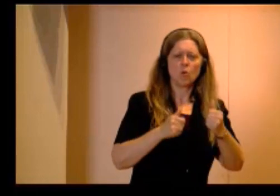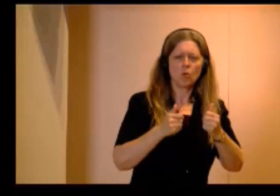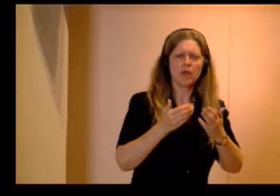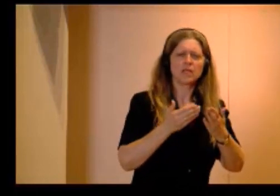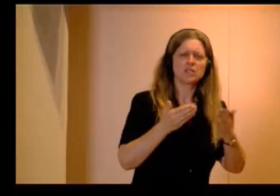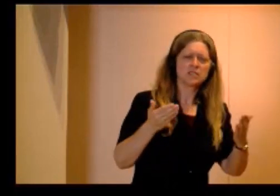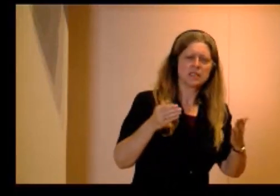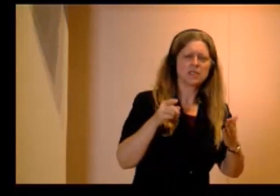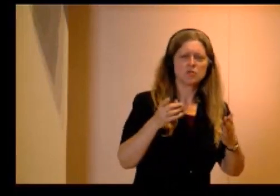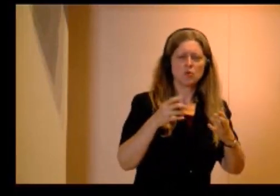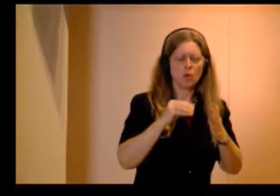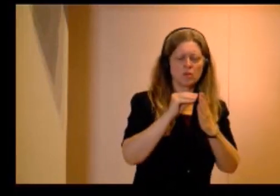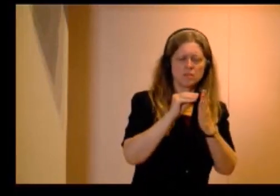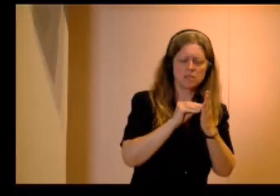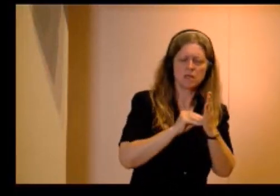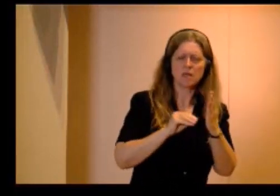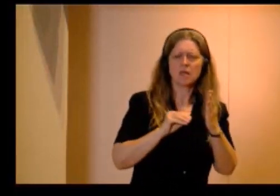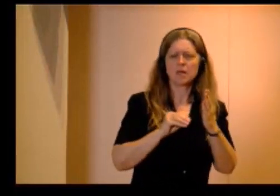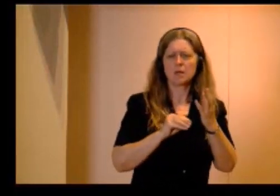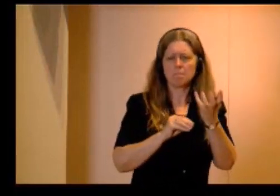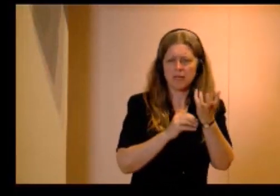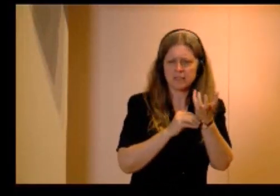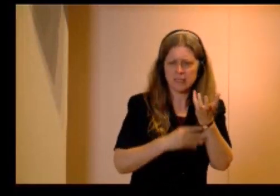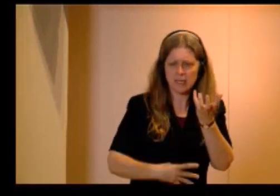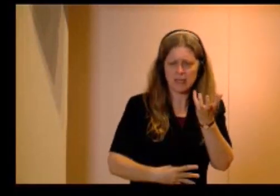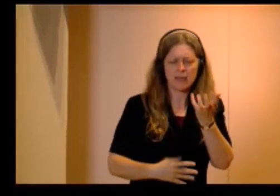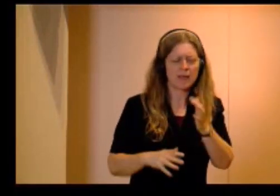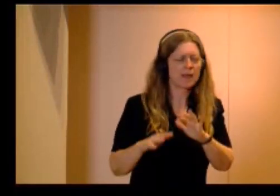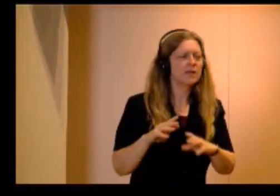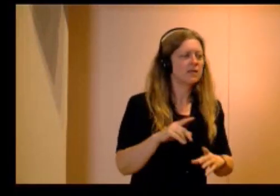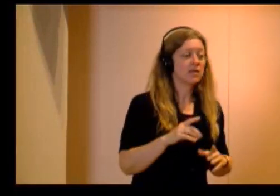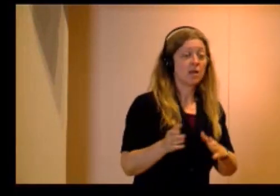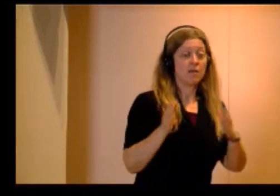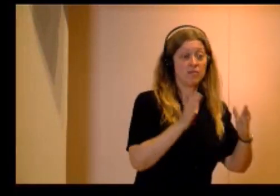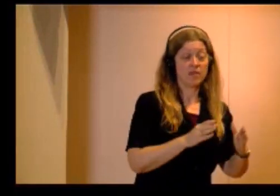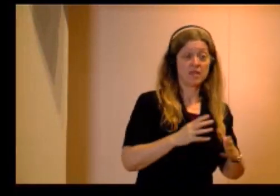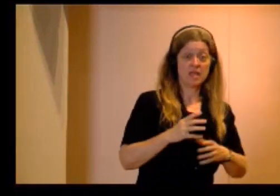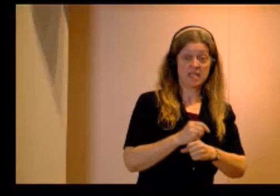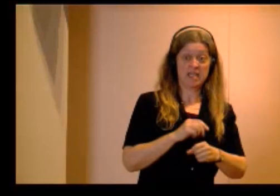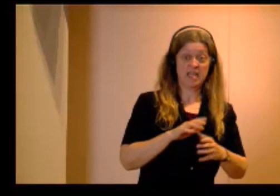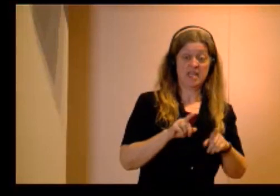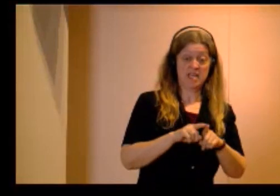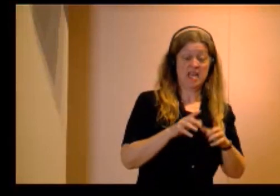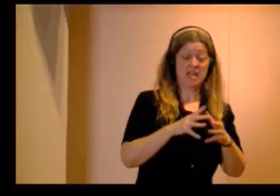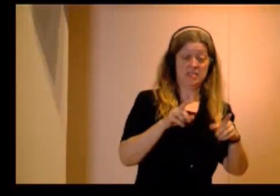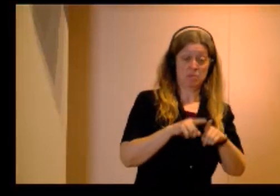advisors. Then we have getting as much as you can, but making sure that you have